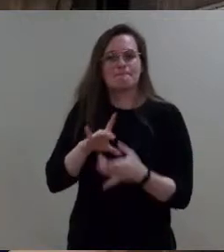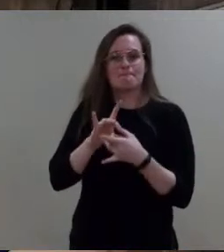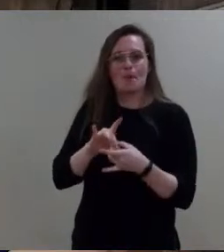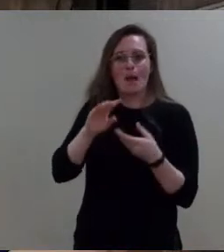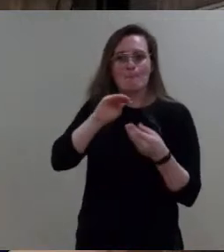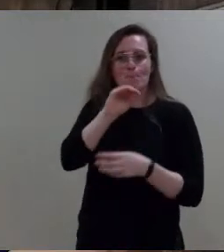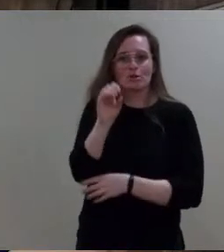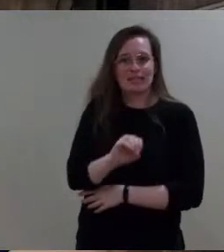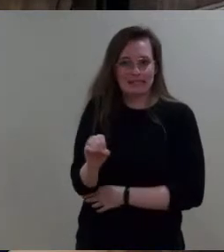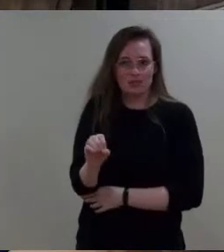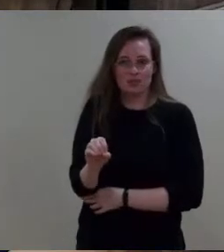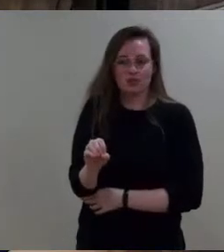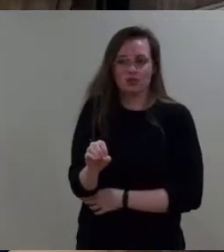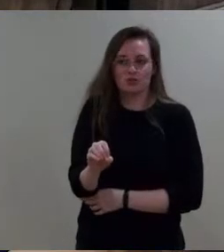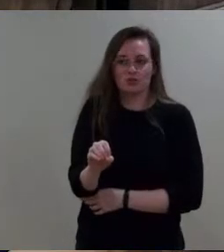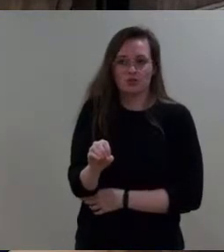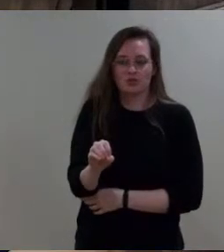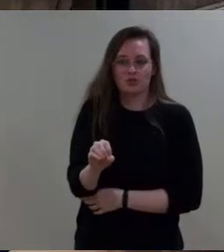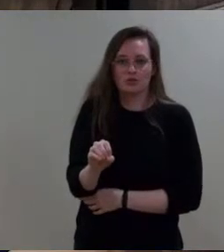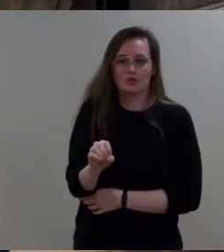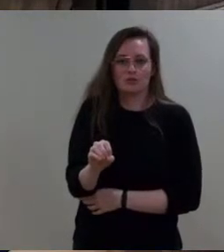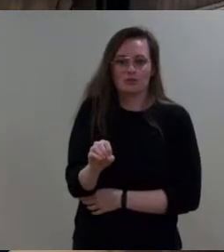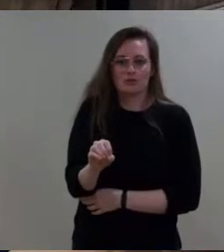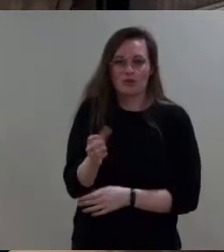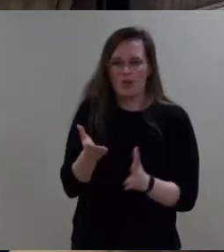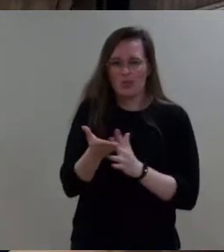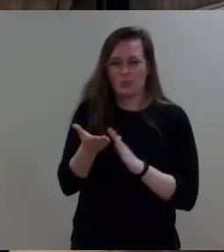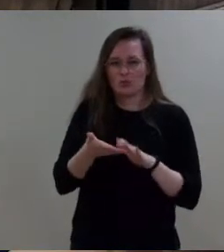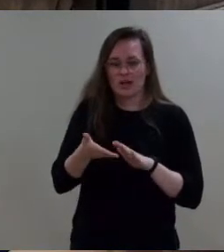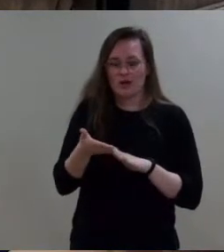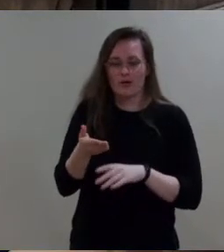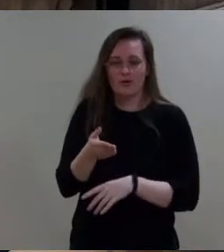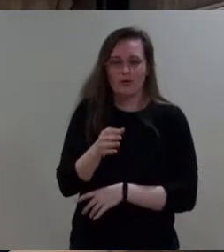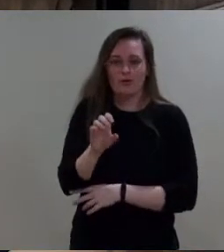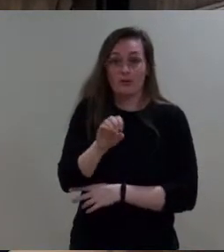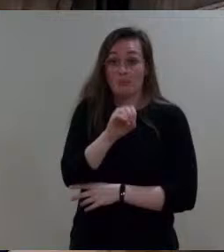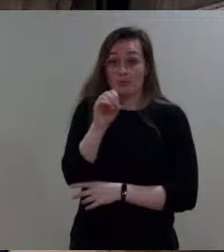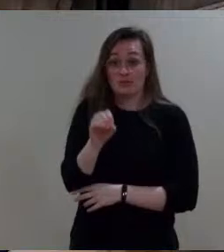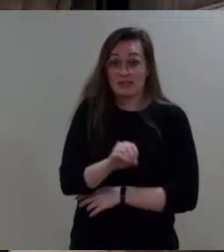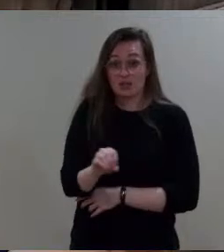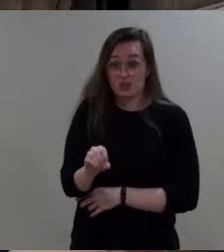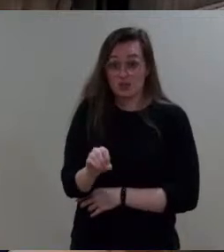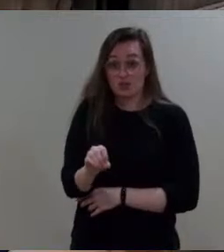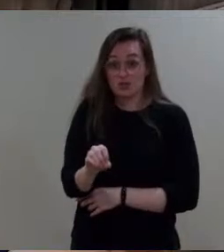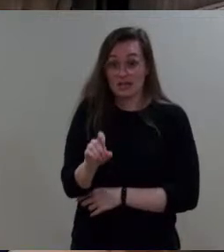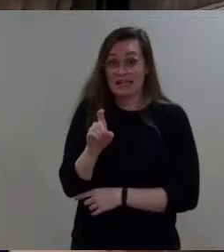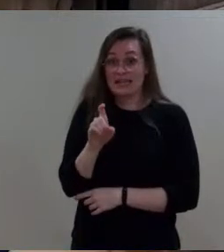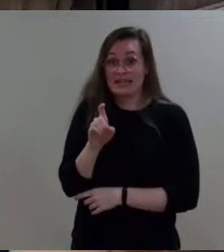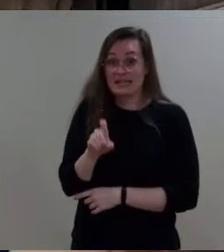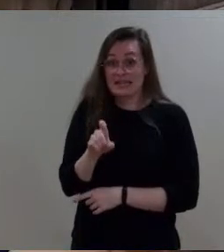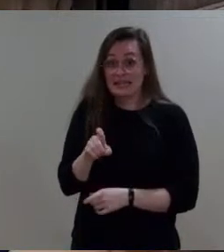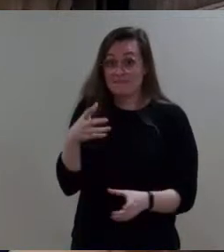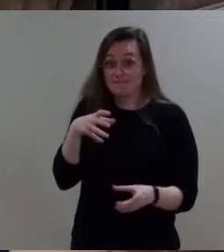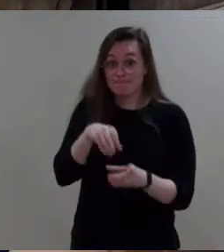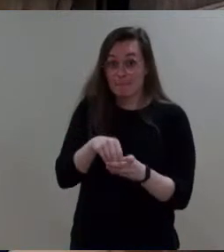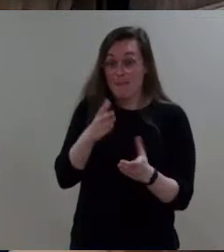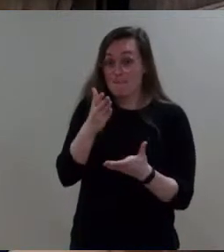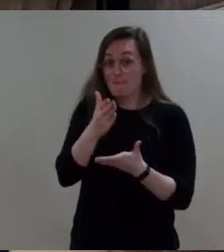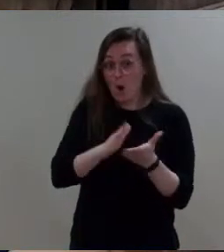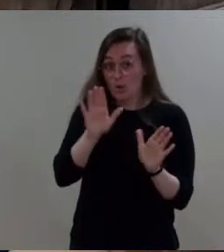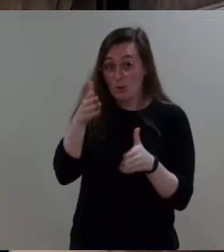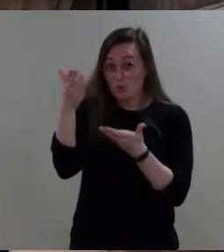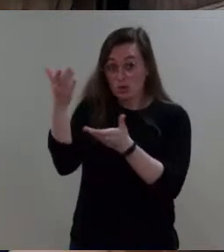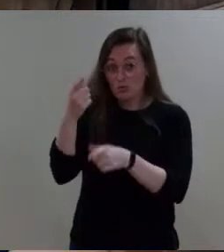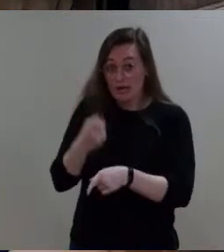does not have, sorry, through the chair, the percentage does not have to form part of the motion, correct? That is something that is